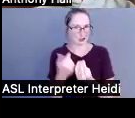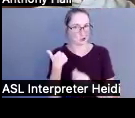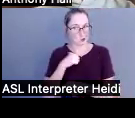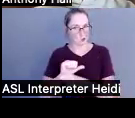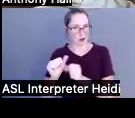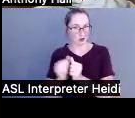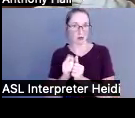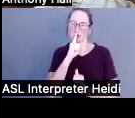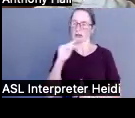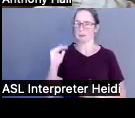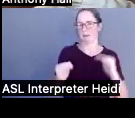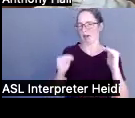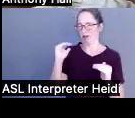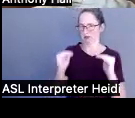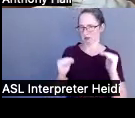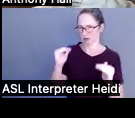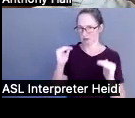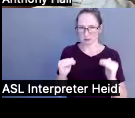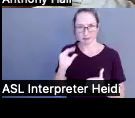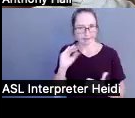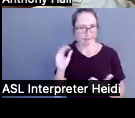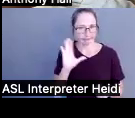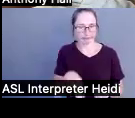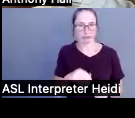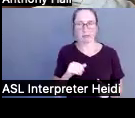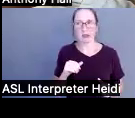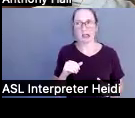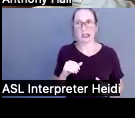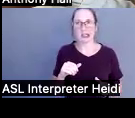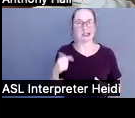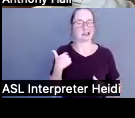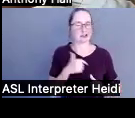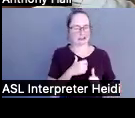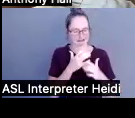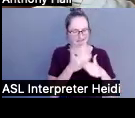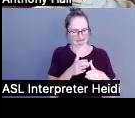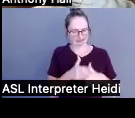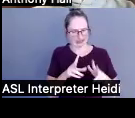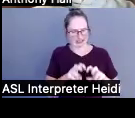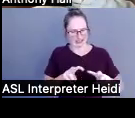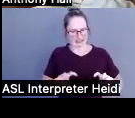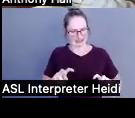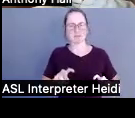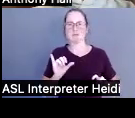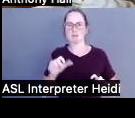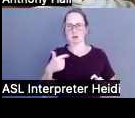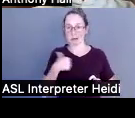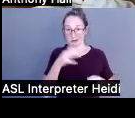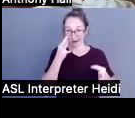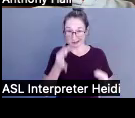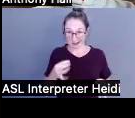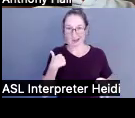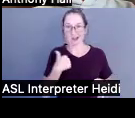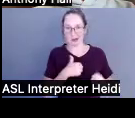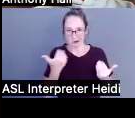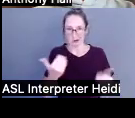a counterbalance. And when we broke it down, we decided that we were going to